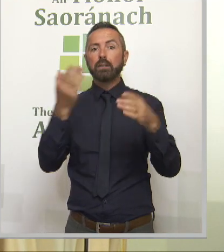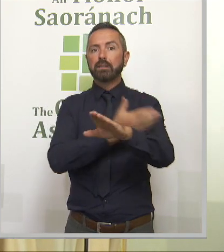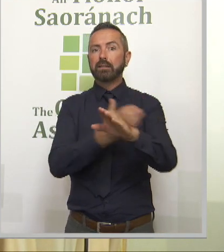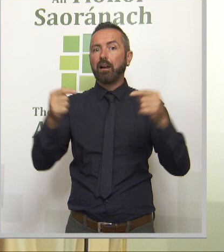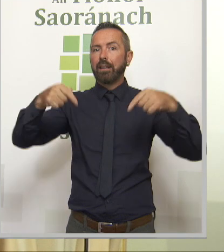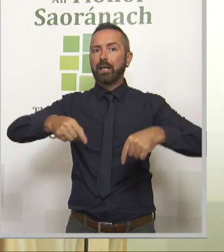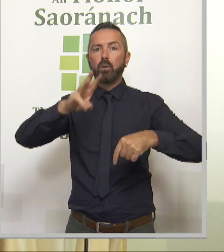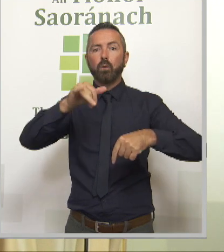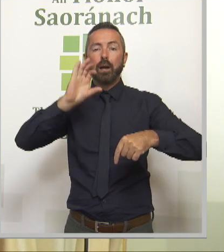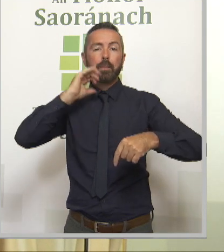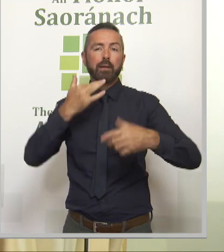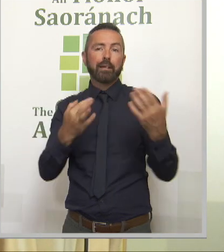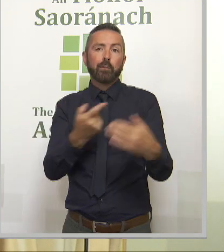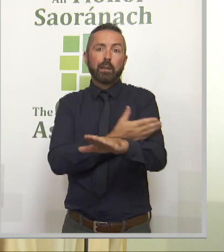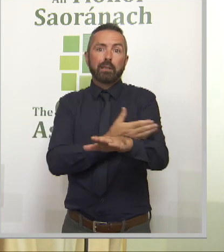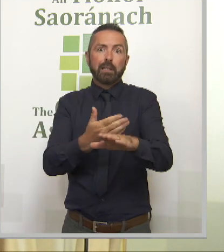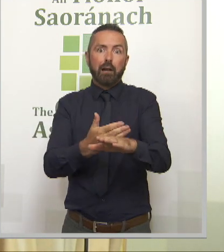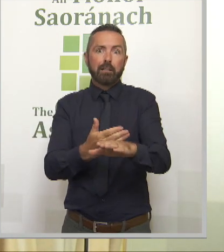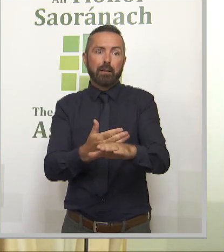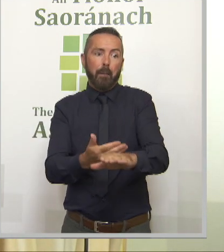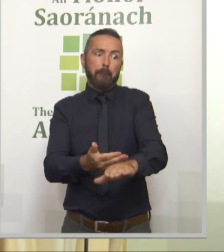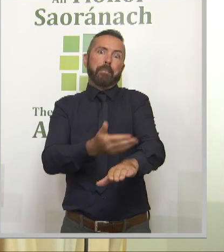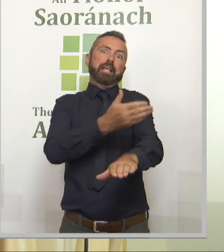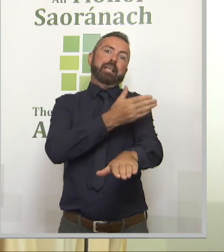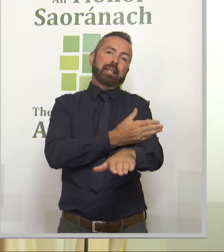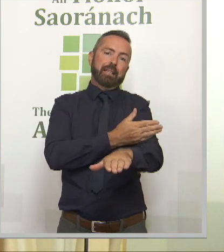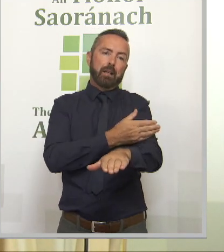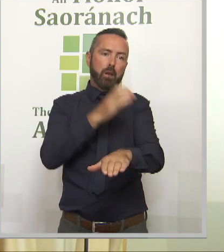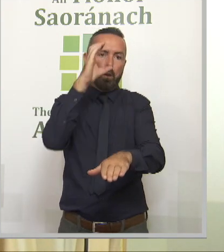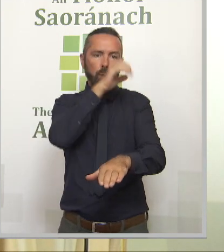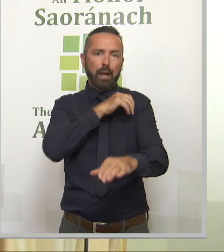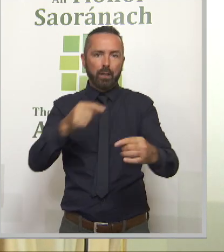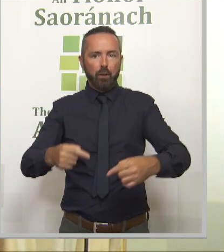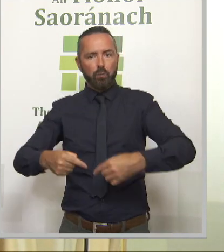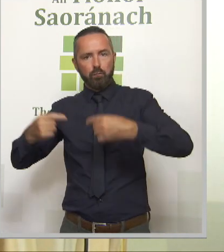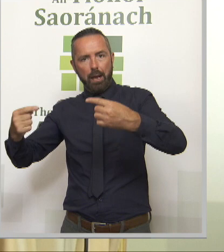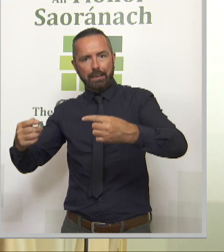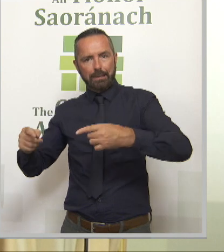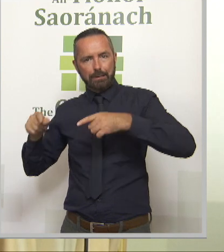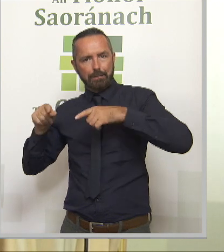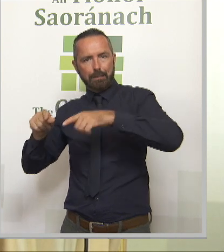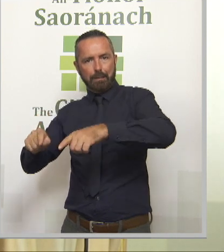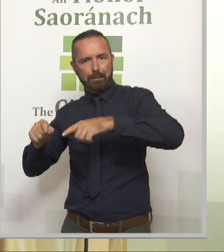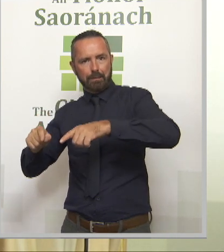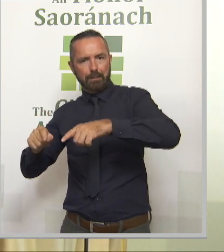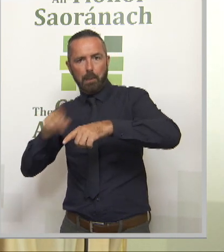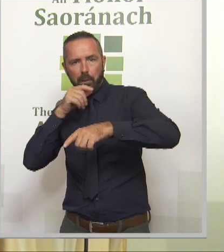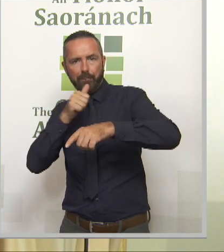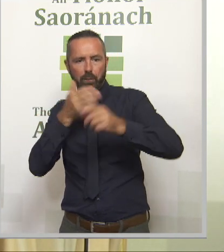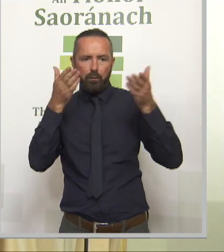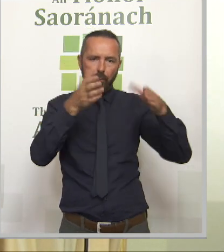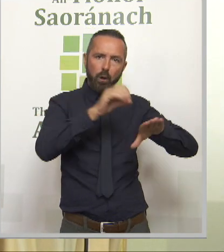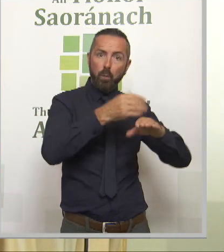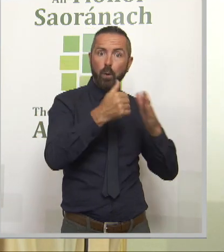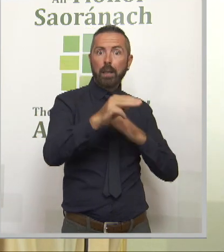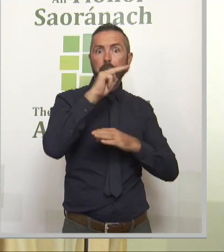because we figured that if we start looking at all the threats and all the challenges, etc., without really going back to the fundamental at the very beginning,